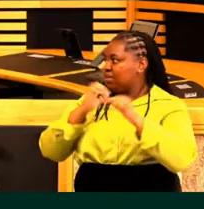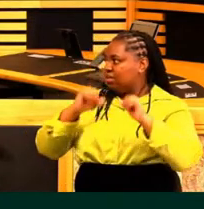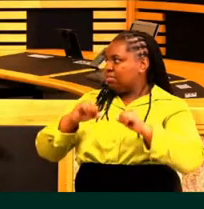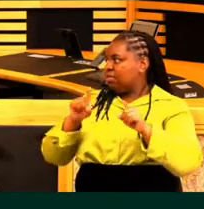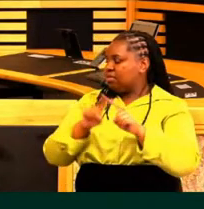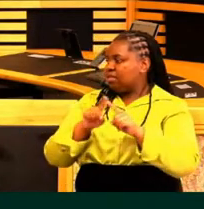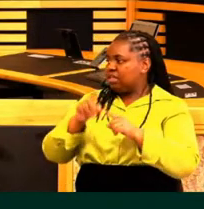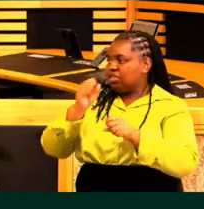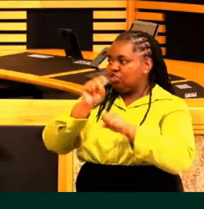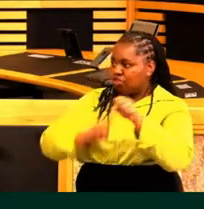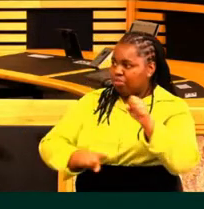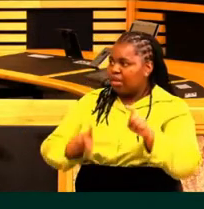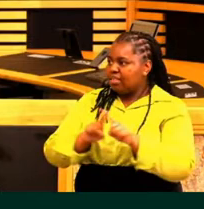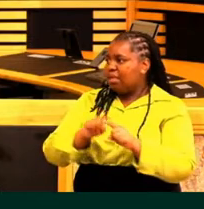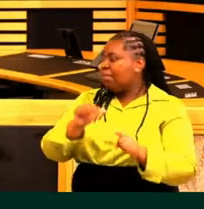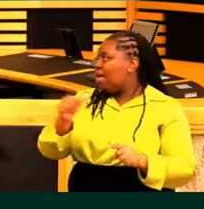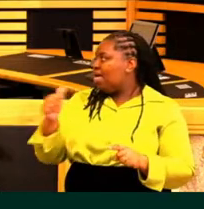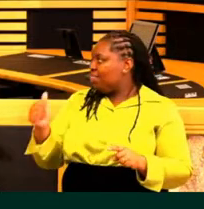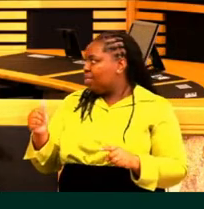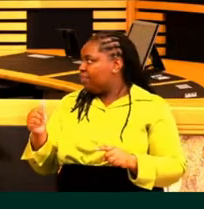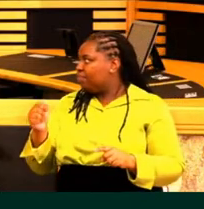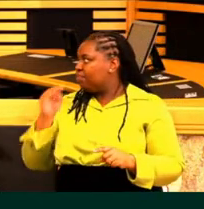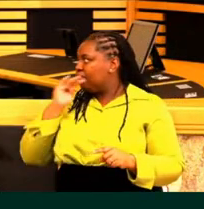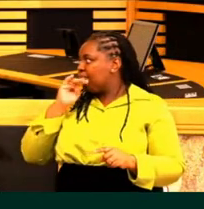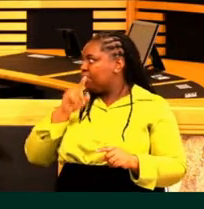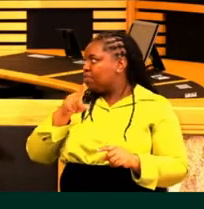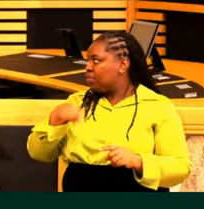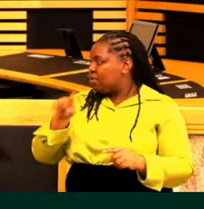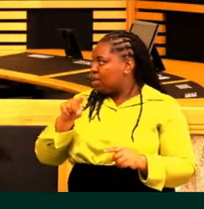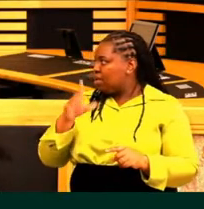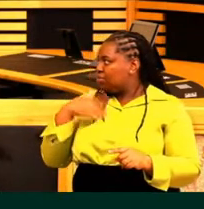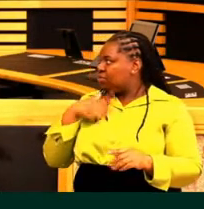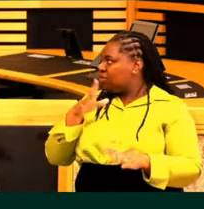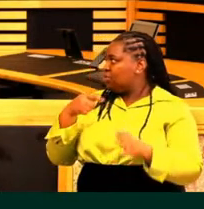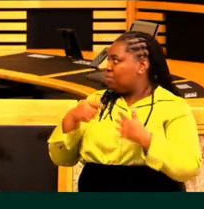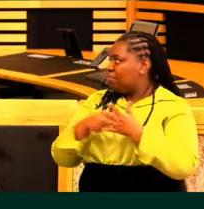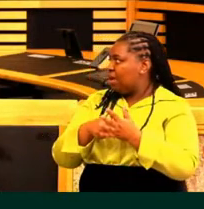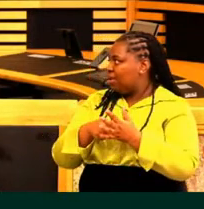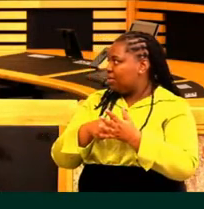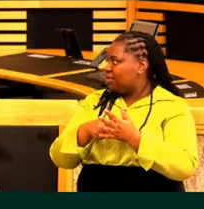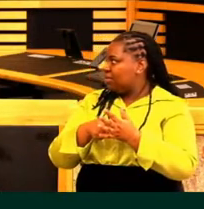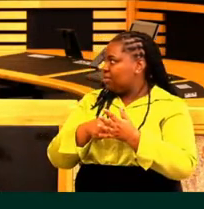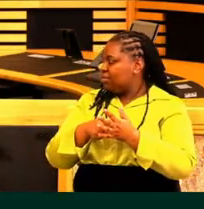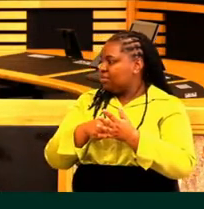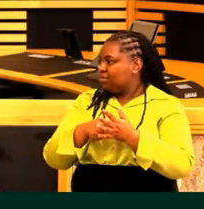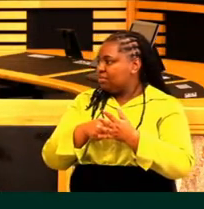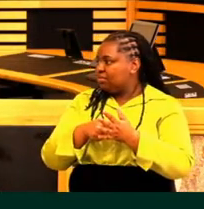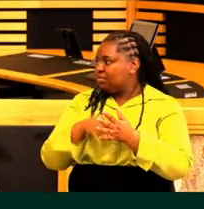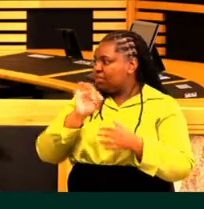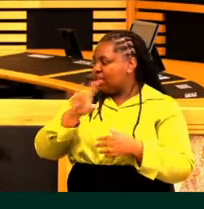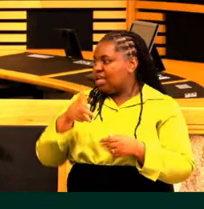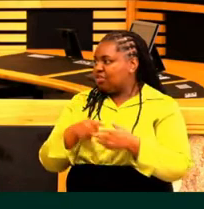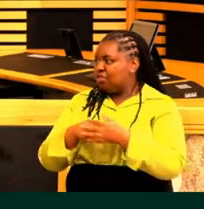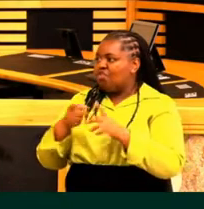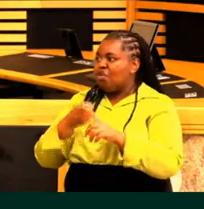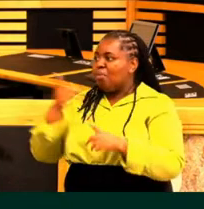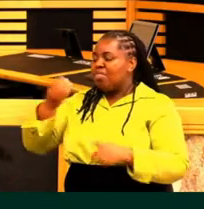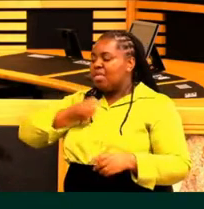declare ShopRite and many other entities where they are forced to buy not less than 40 percent from youth agricultural